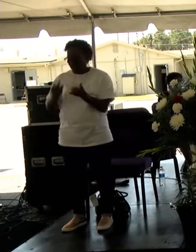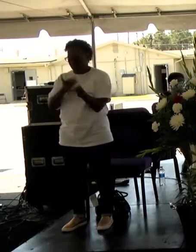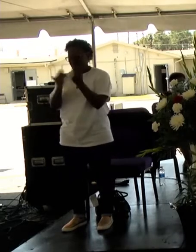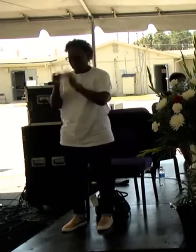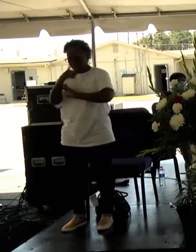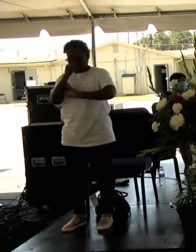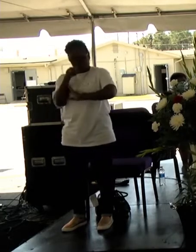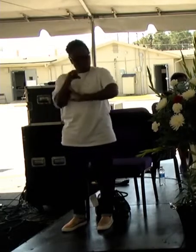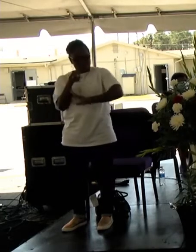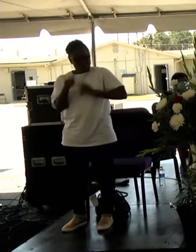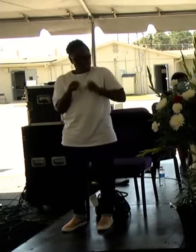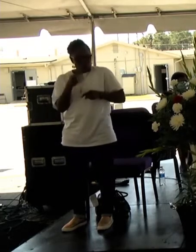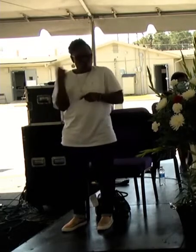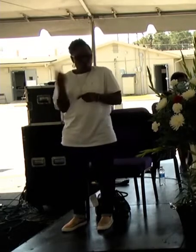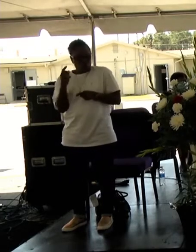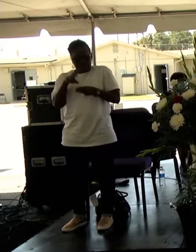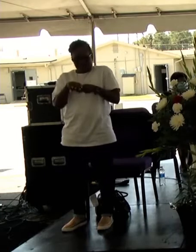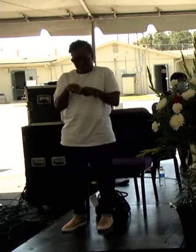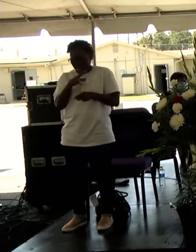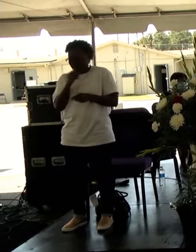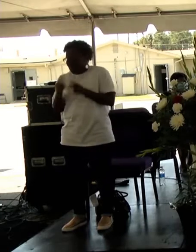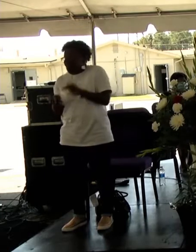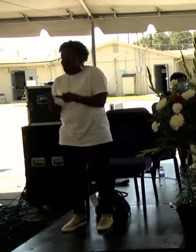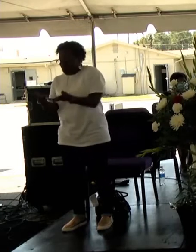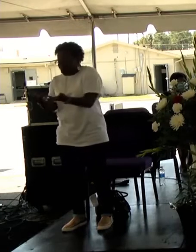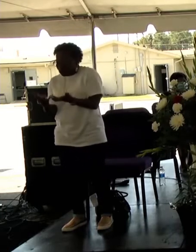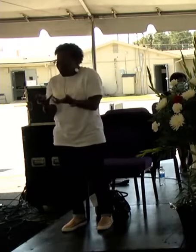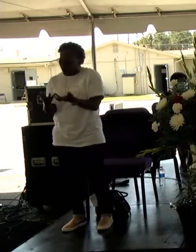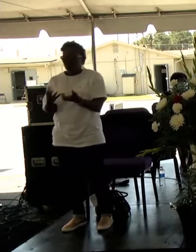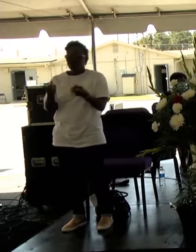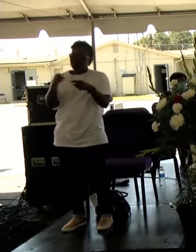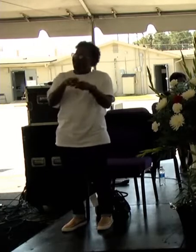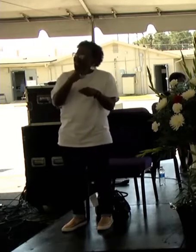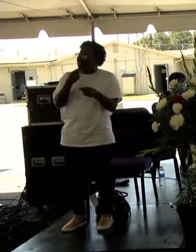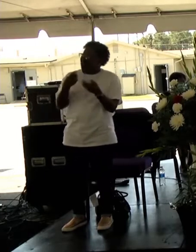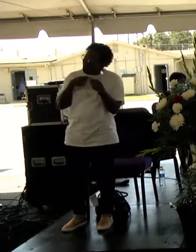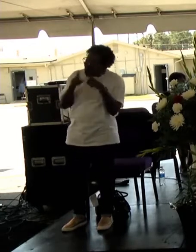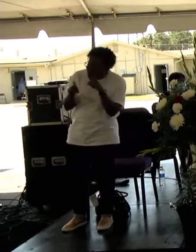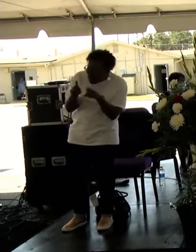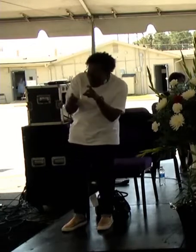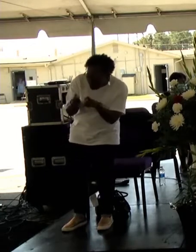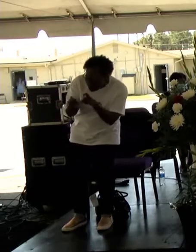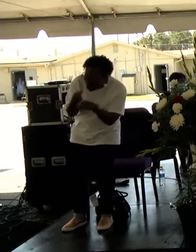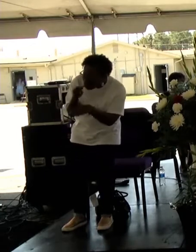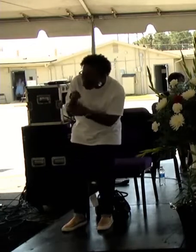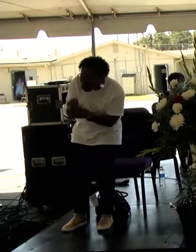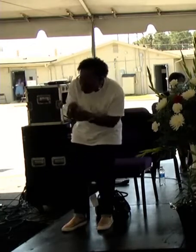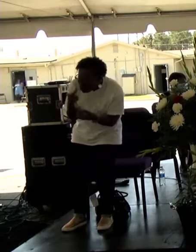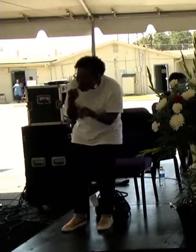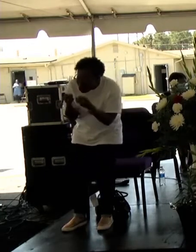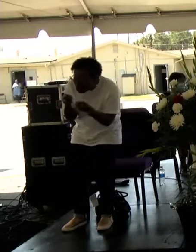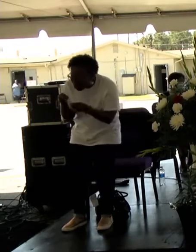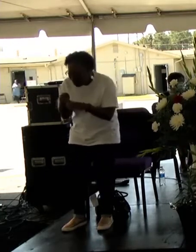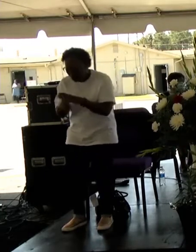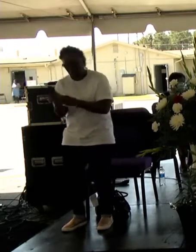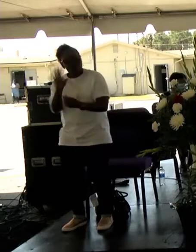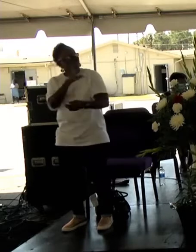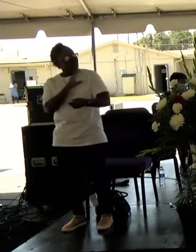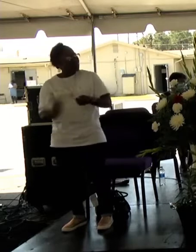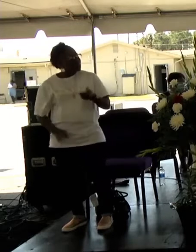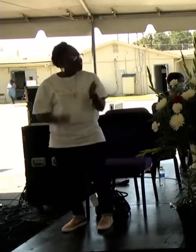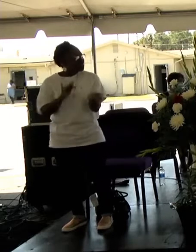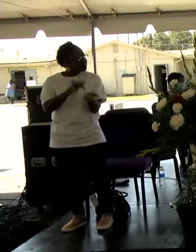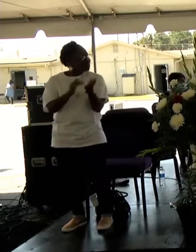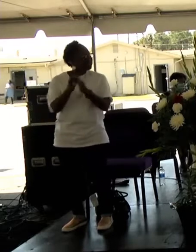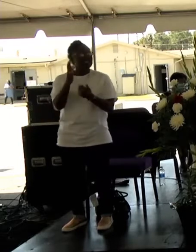Even Agrippa, he was almost persuaded, and even the people had to be able to question who he was in Christ Jesus. And let me tell you something,